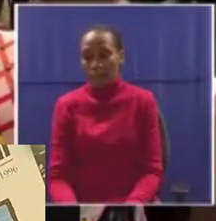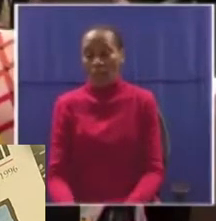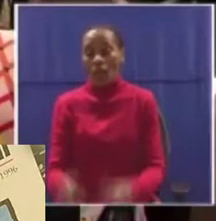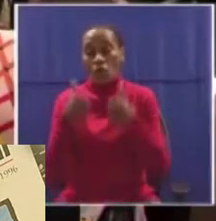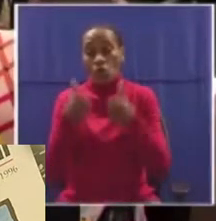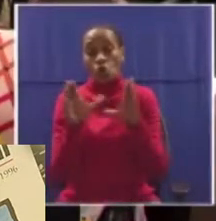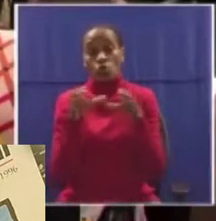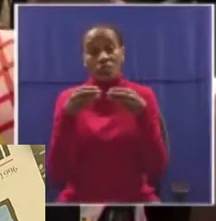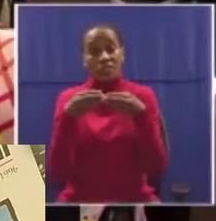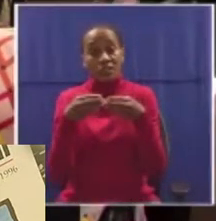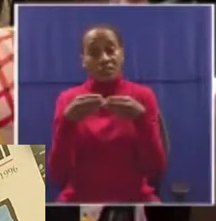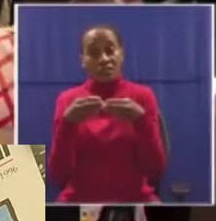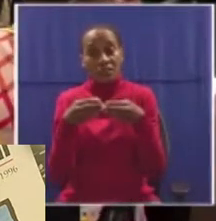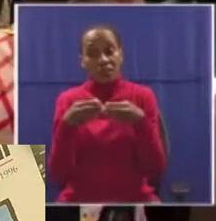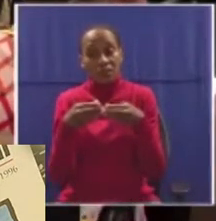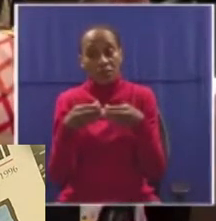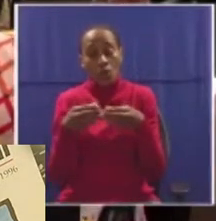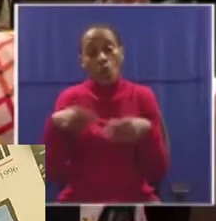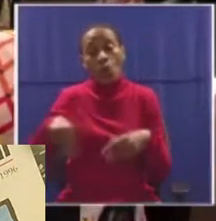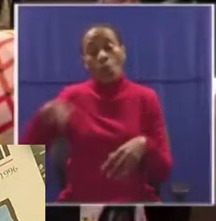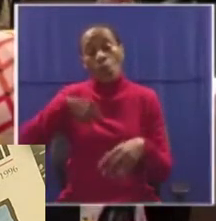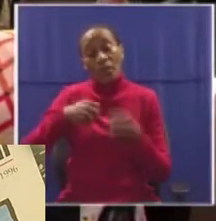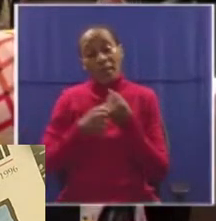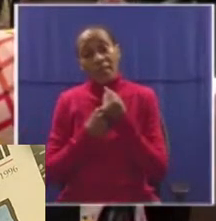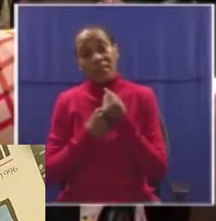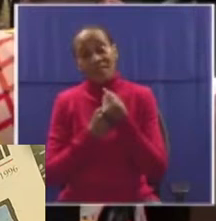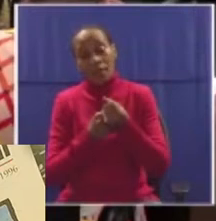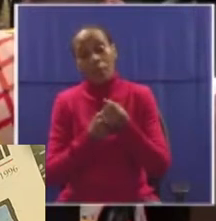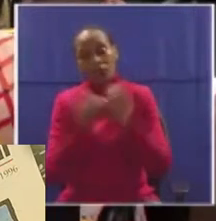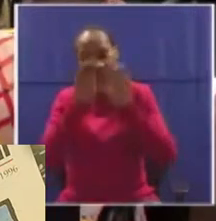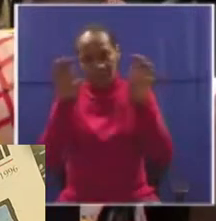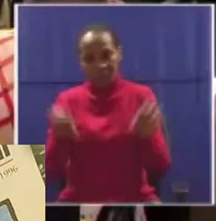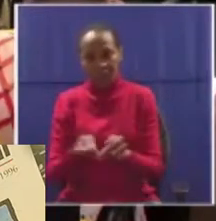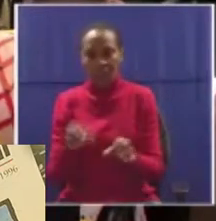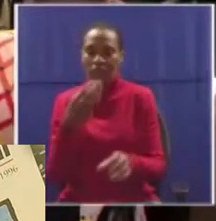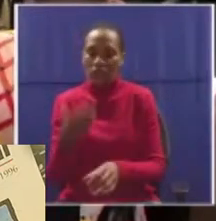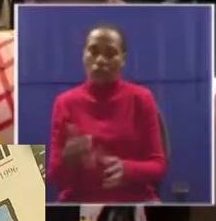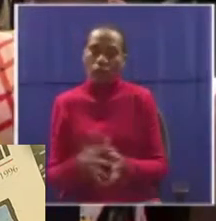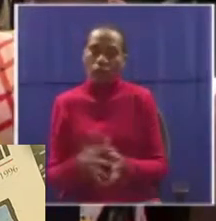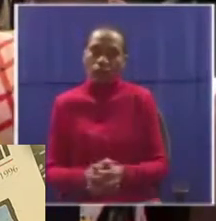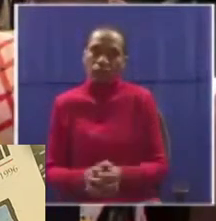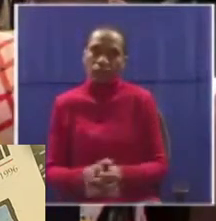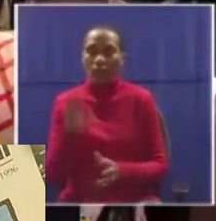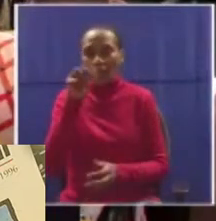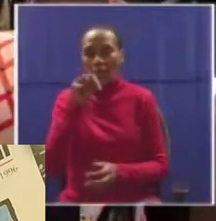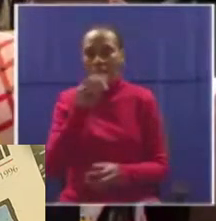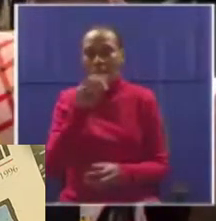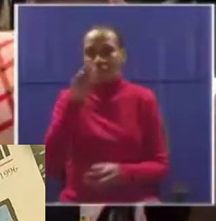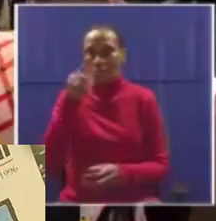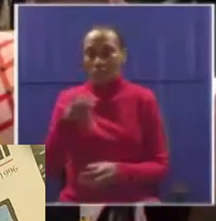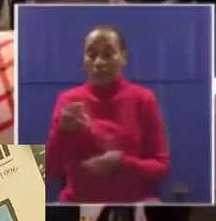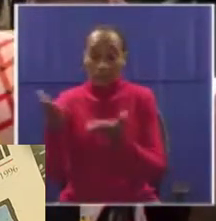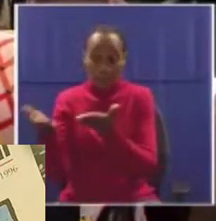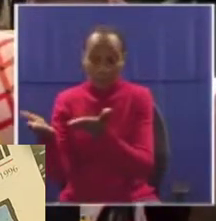good the house chair we support the certificate thank you thank you NFP